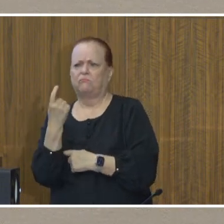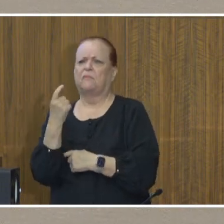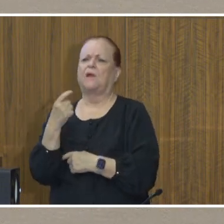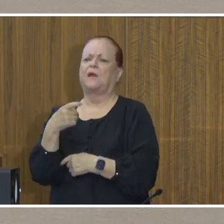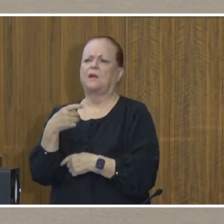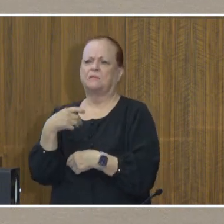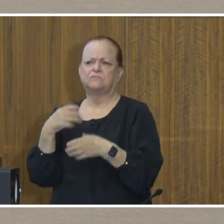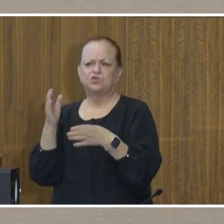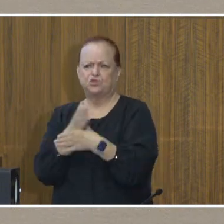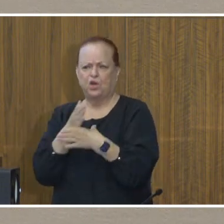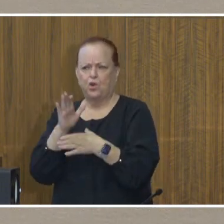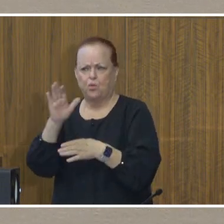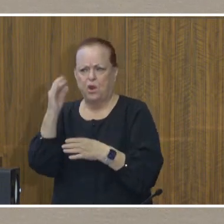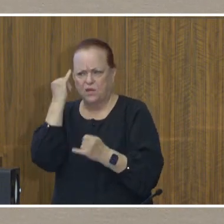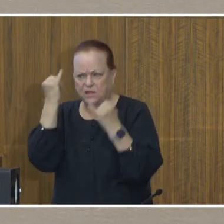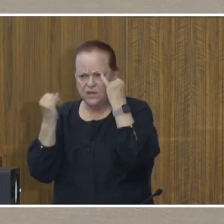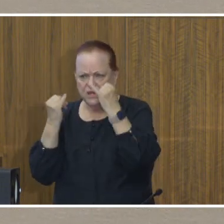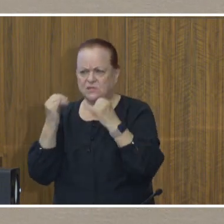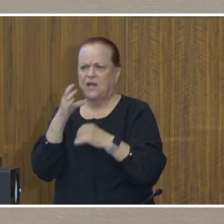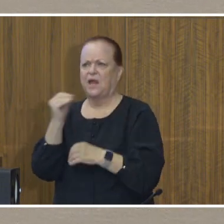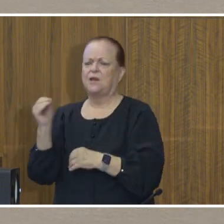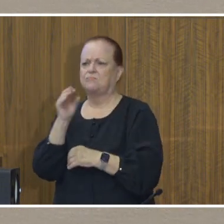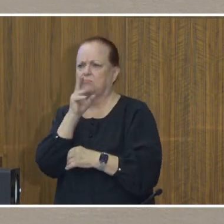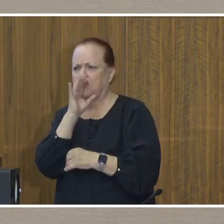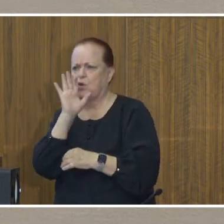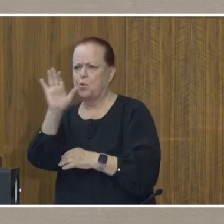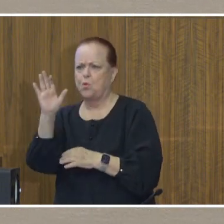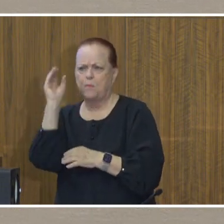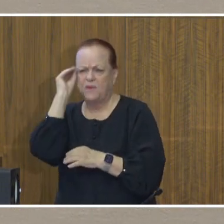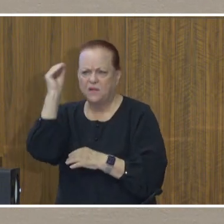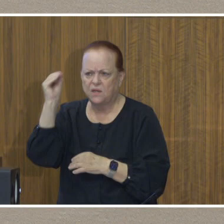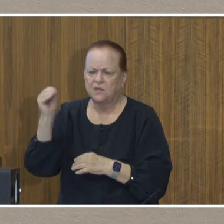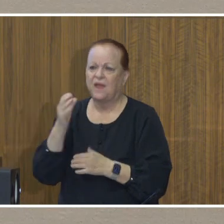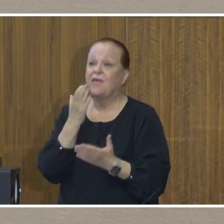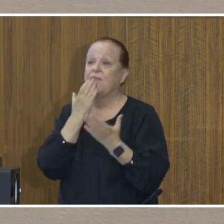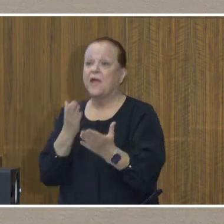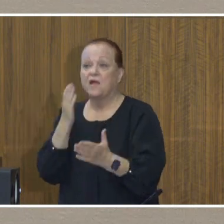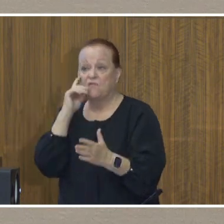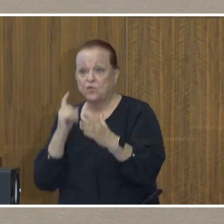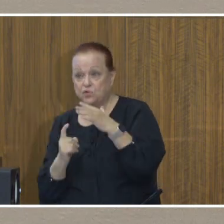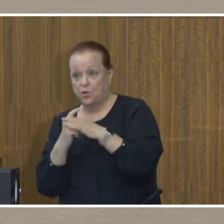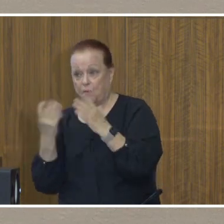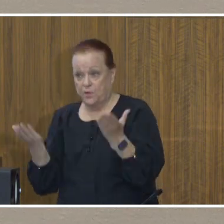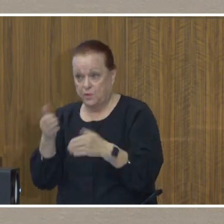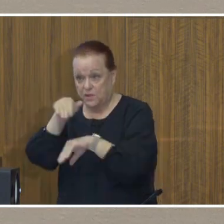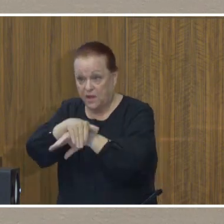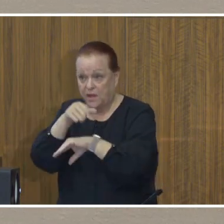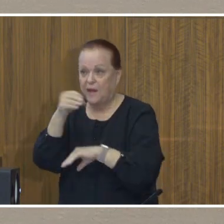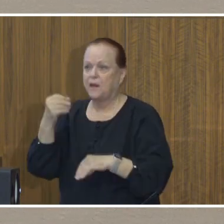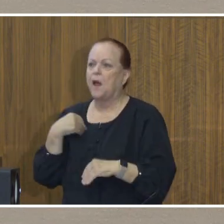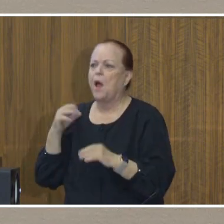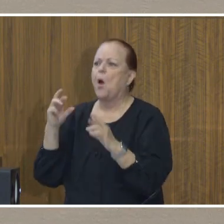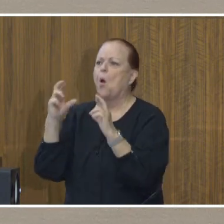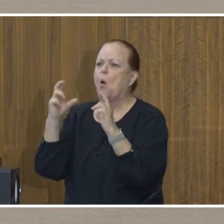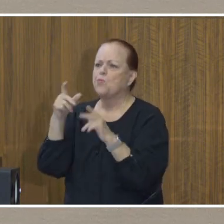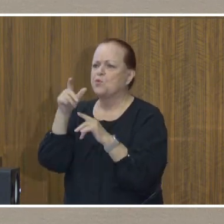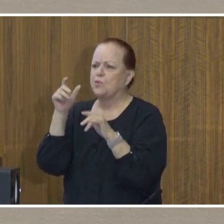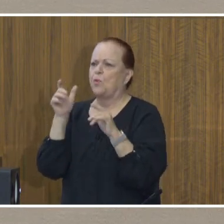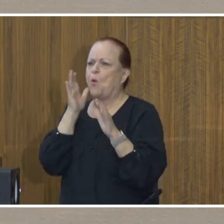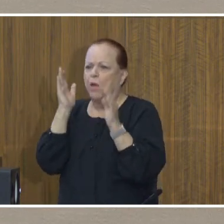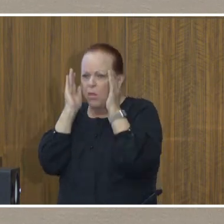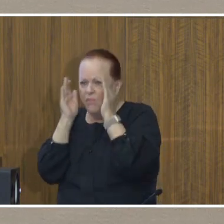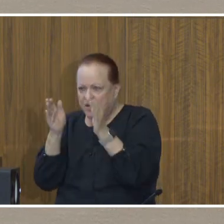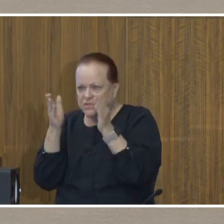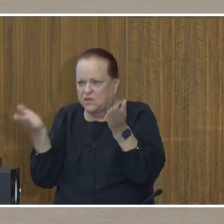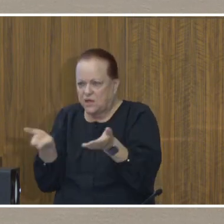opinion, share your ideas and your thoughts. Again, I thank you for being in attendance tonight. I hope you stay engaged. And before we